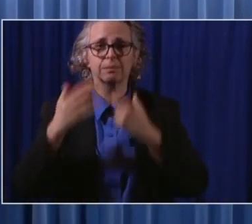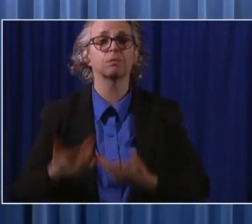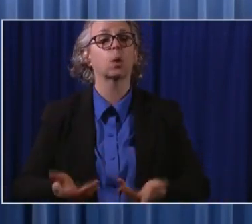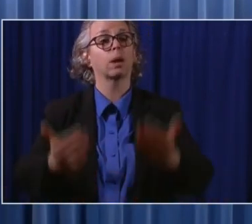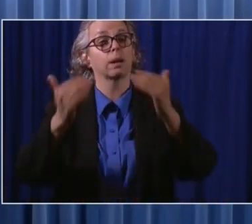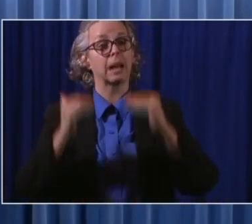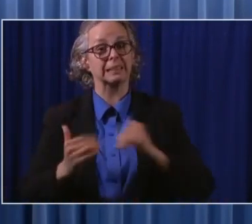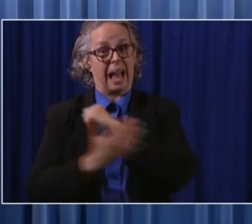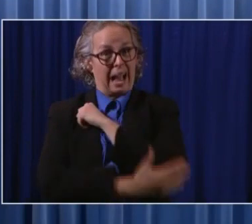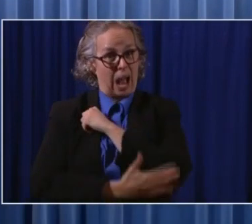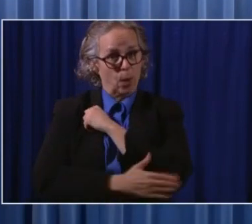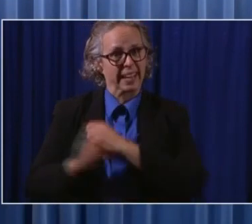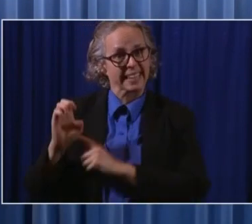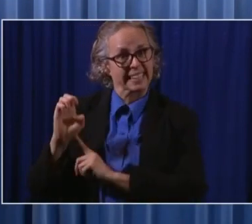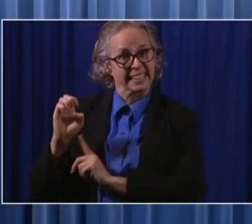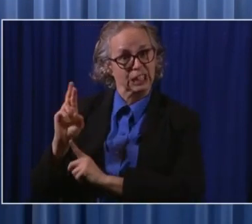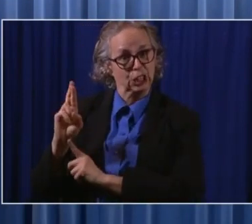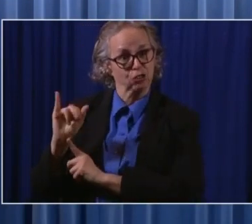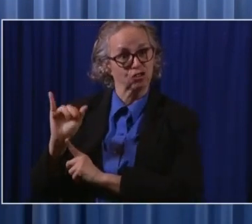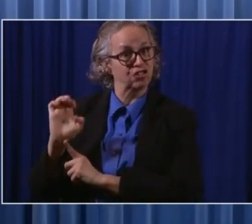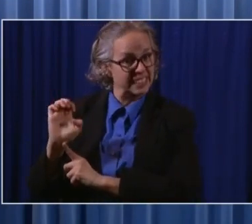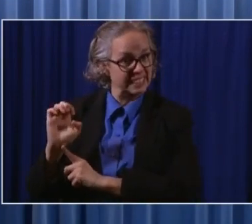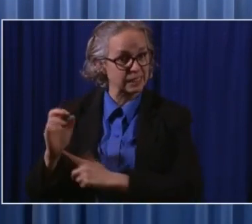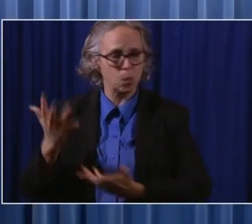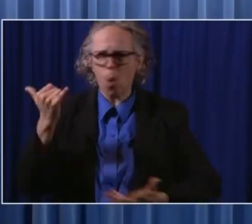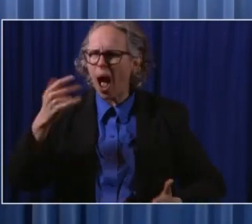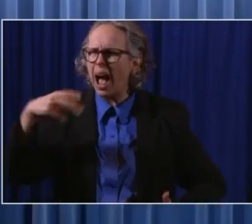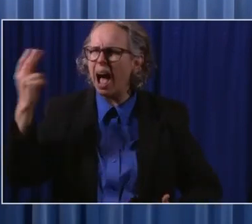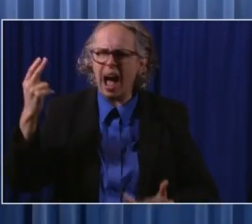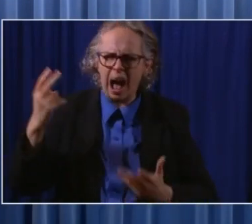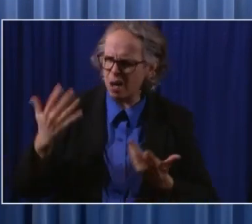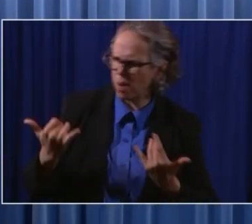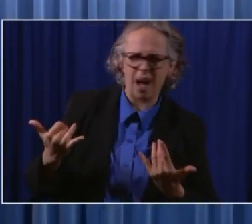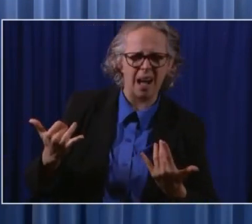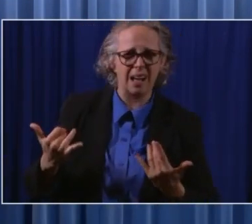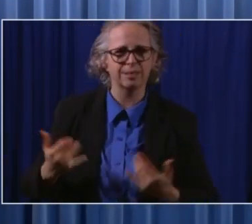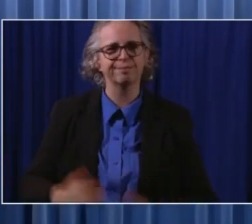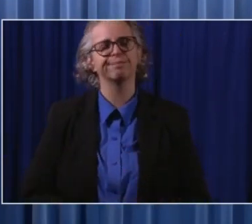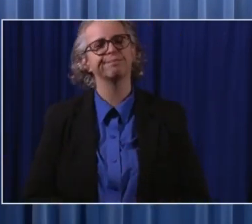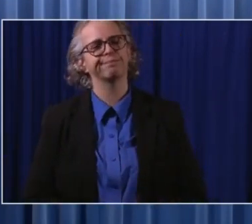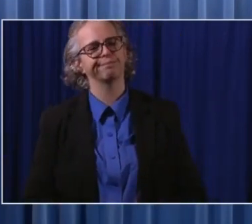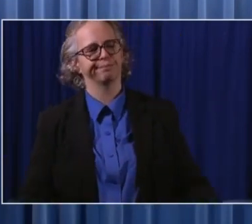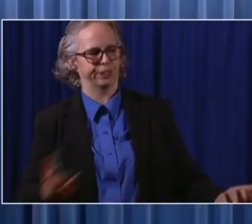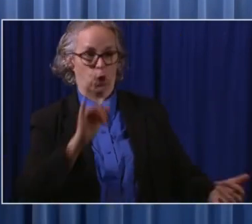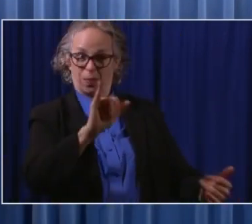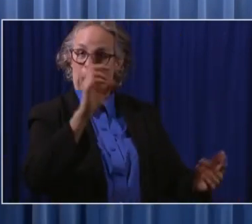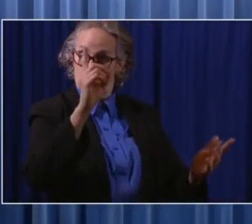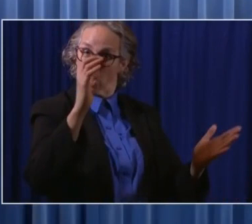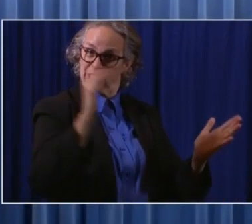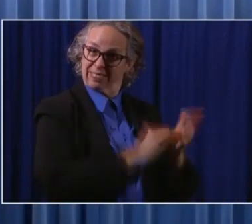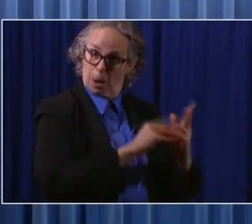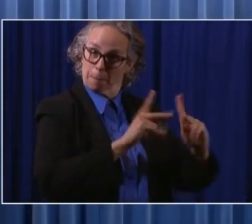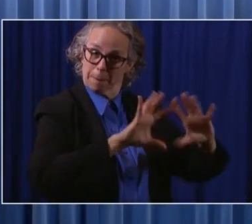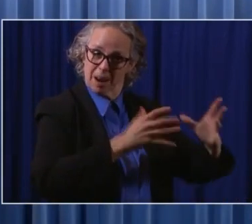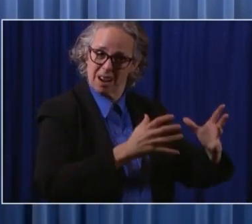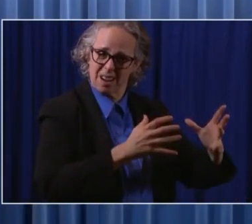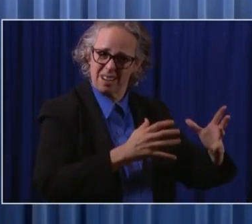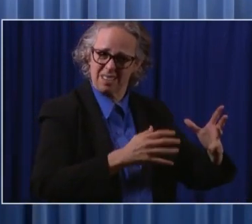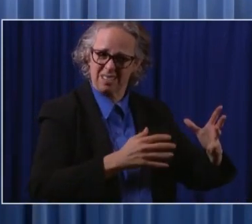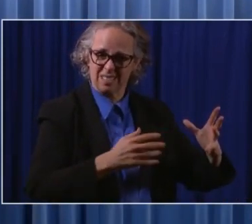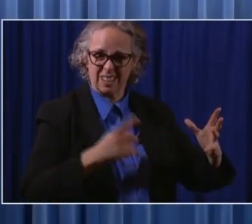high because of the number of cases per 100,000. And just to give you an idea, Cuyahoga County, as I said,